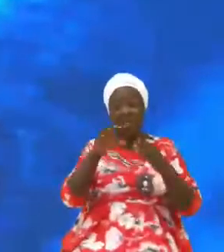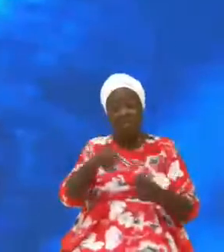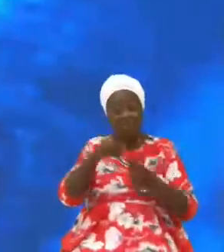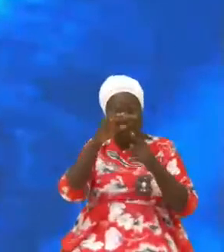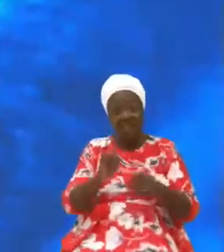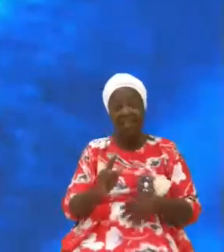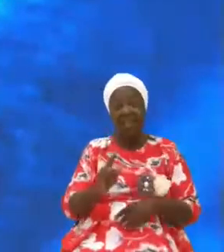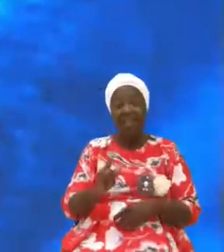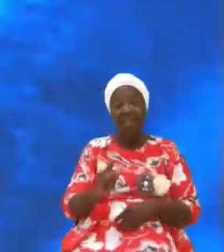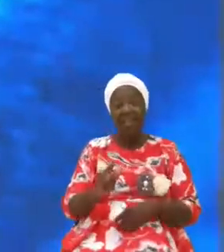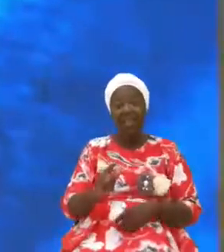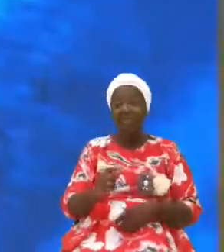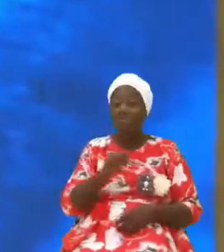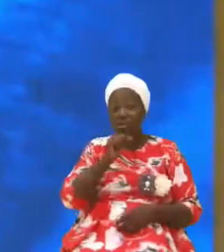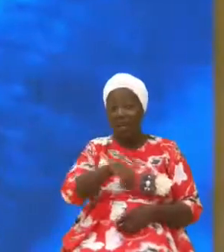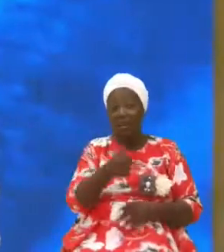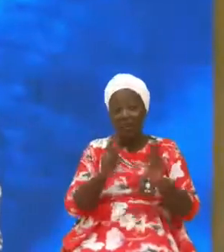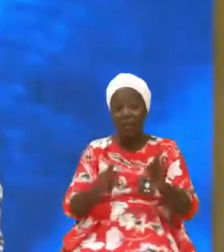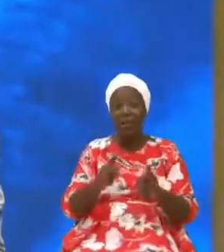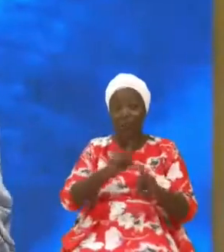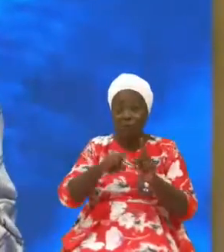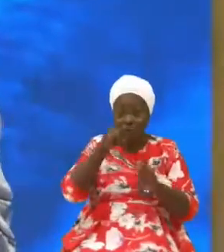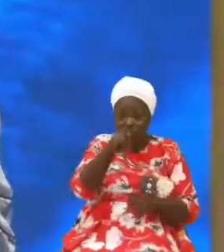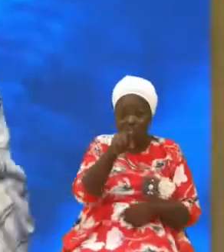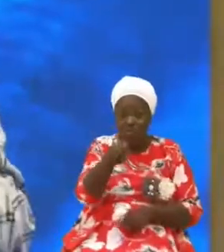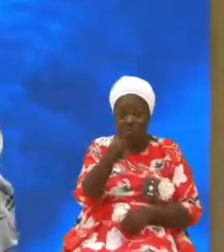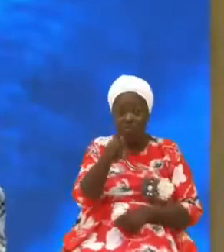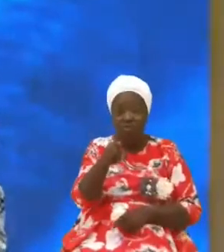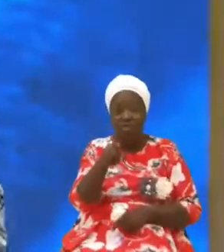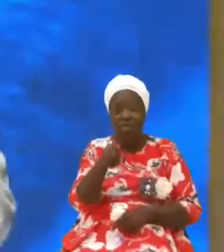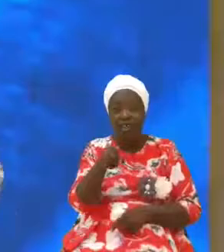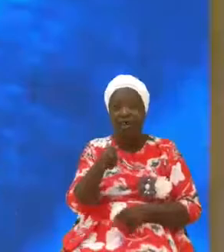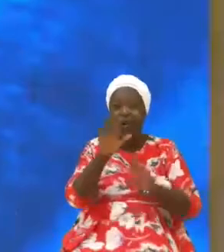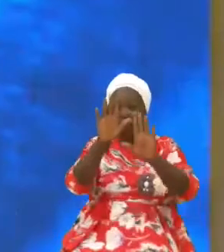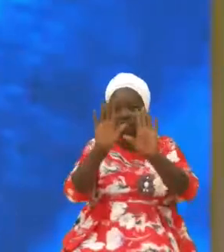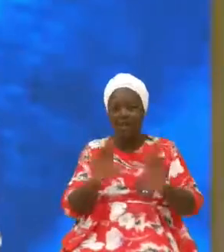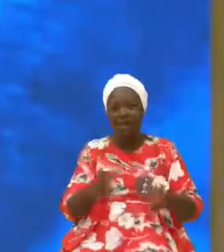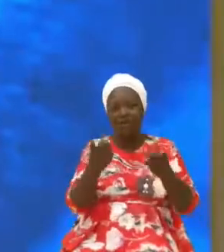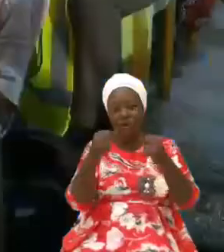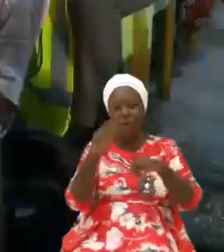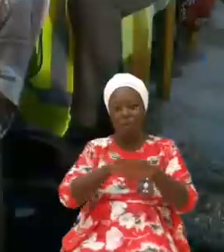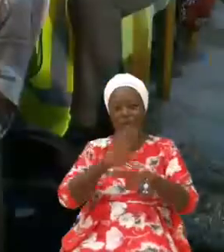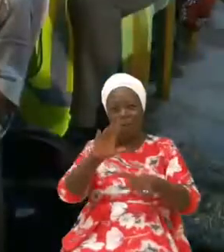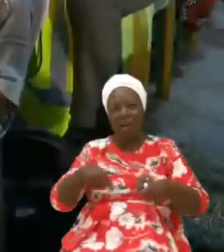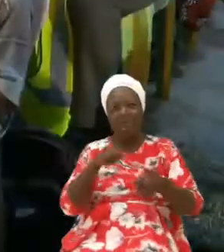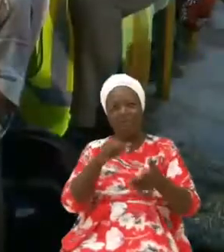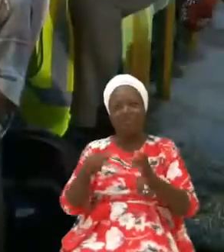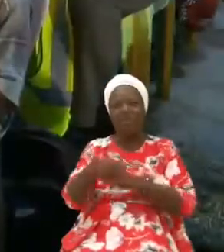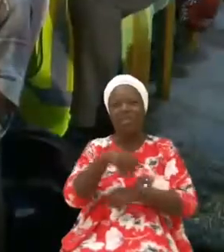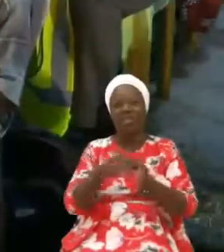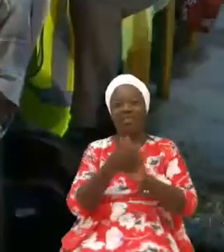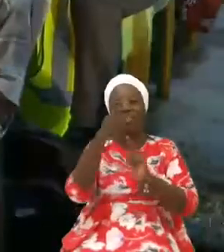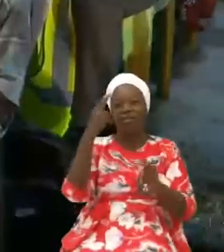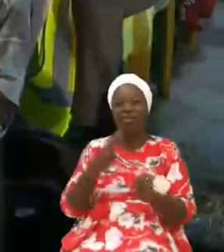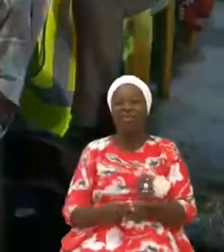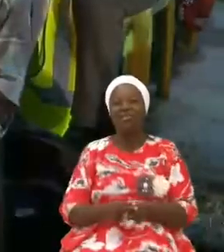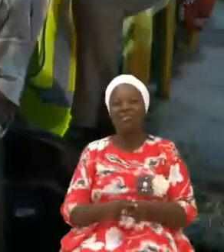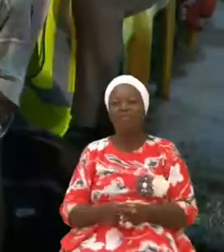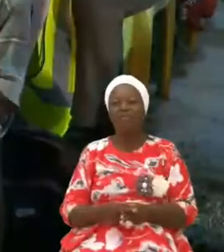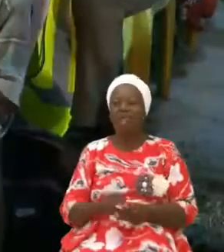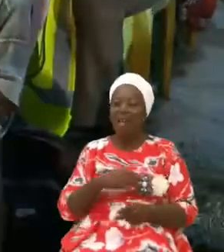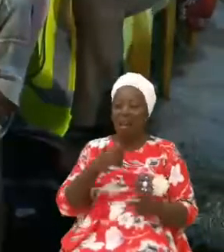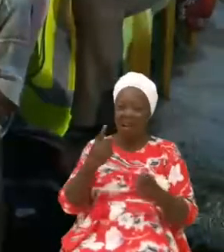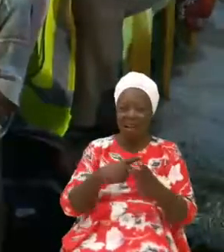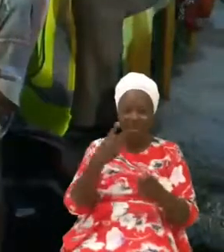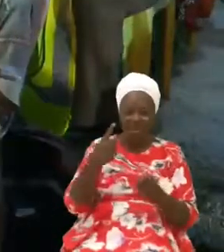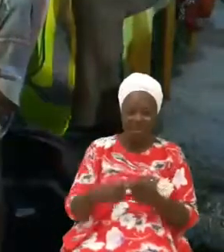that? That you in particular, not another person, you in particular, wonders coming upon